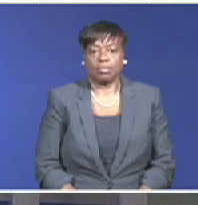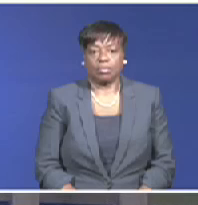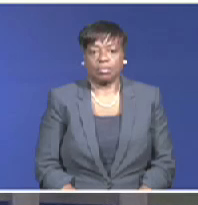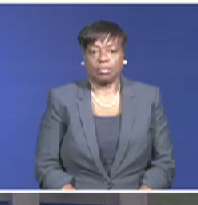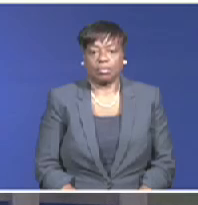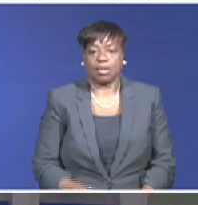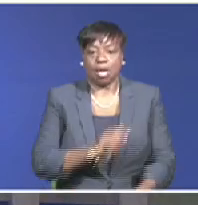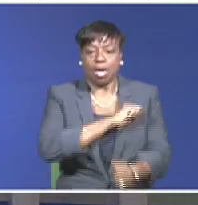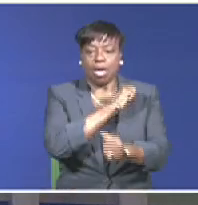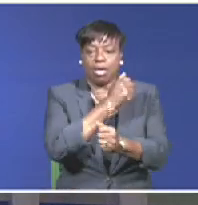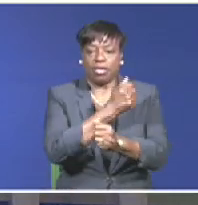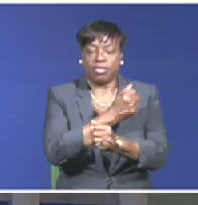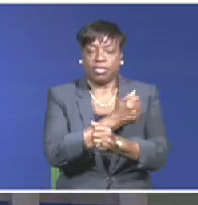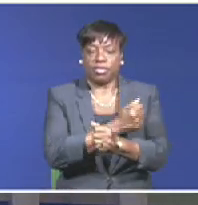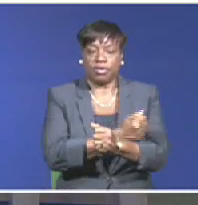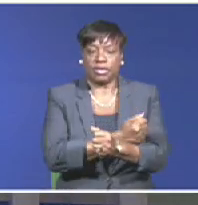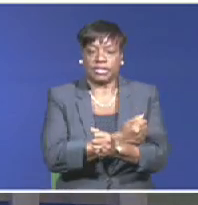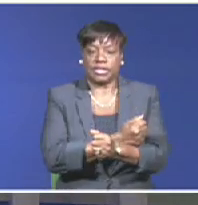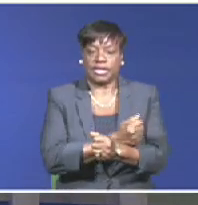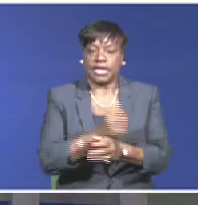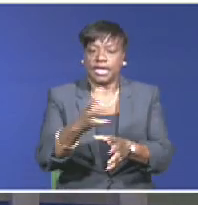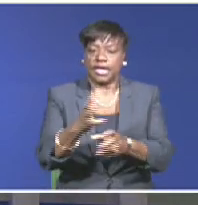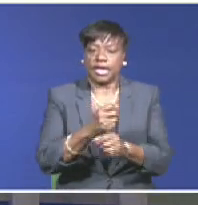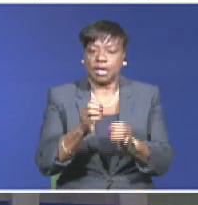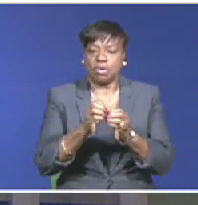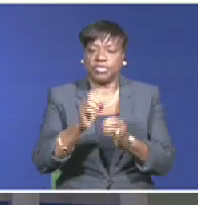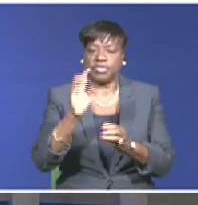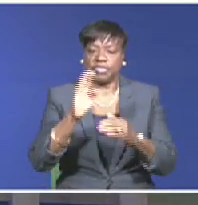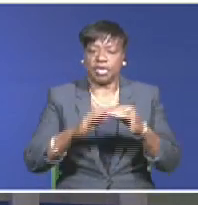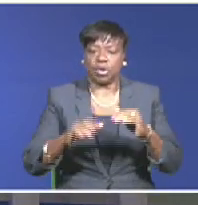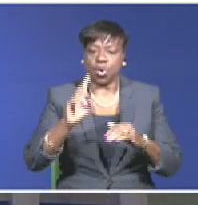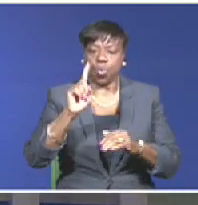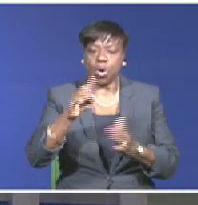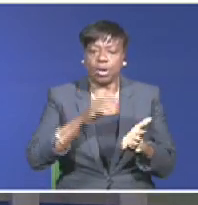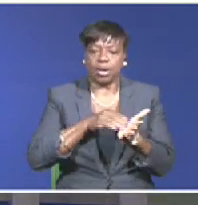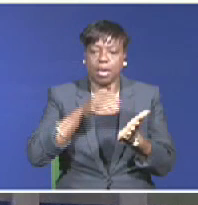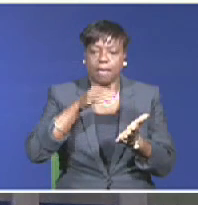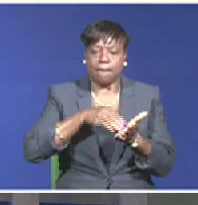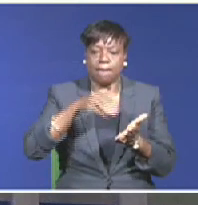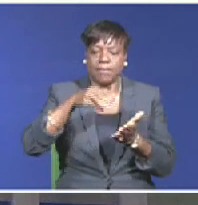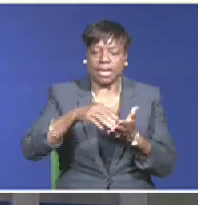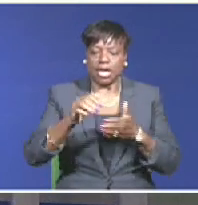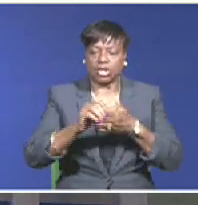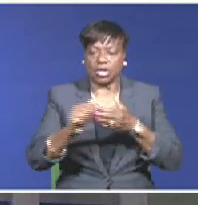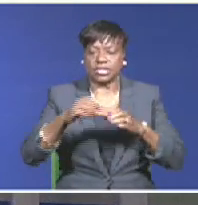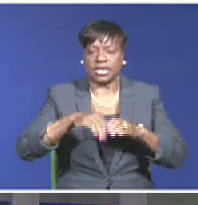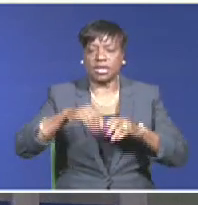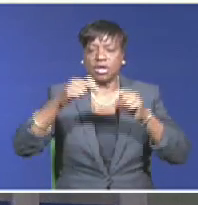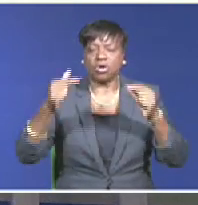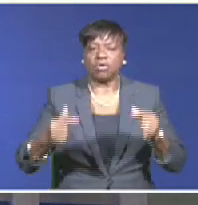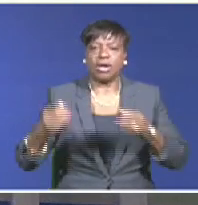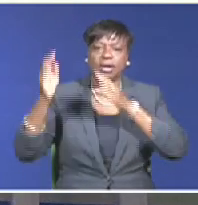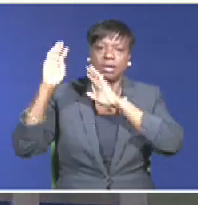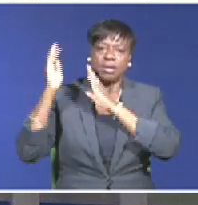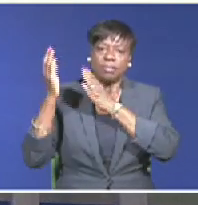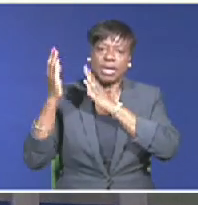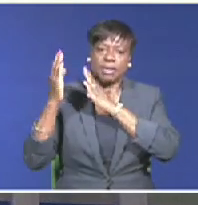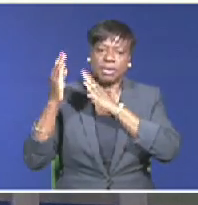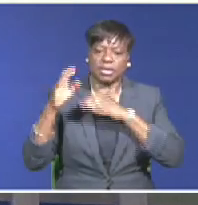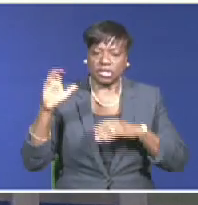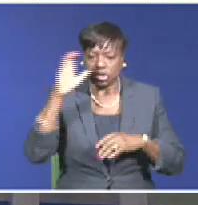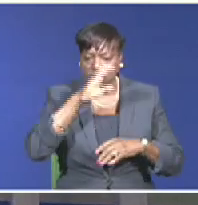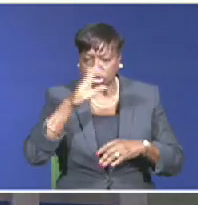authorities seizing more than a million dollars in grand bahama around midnight after searching a home on Hampshire Drive in South